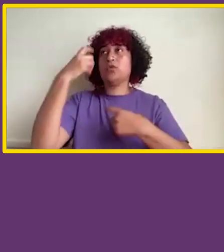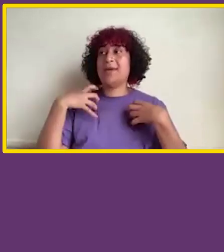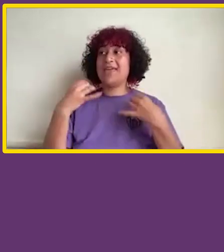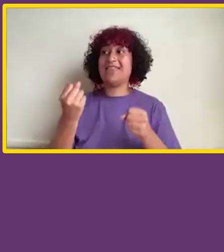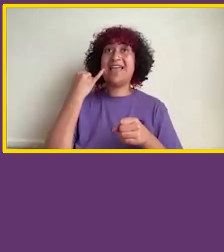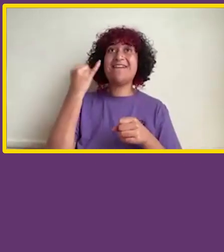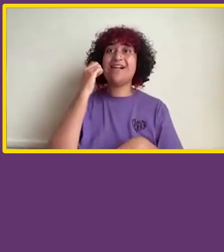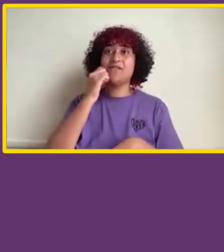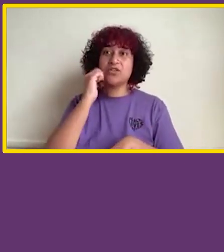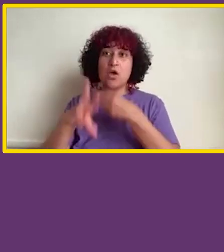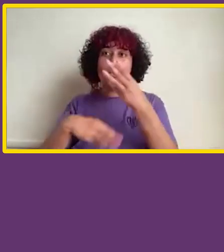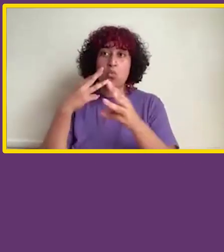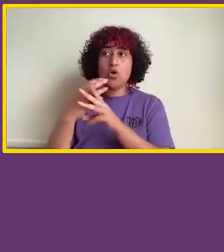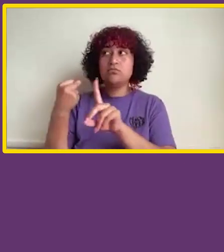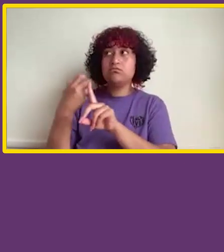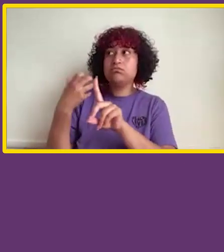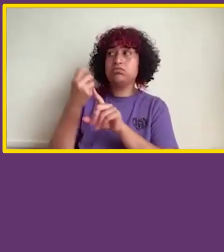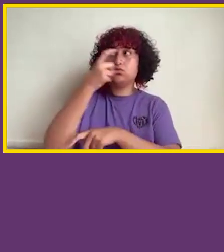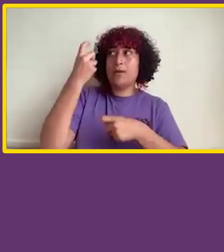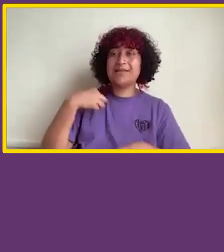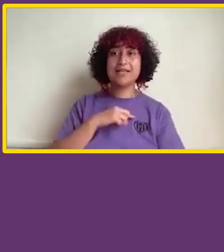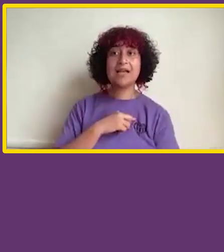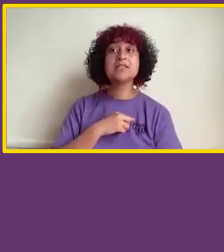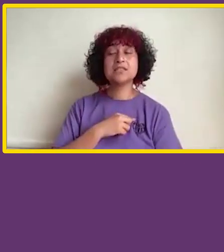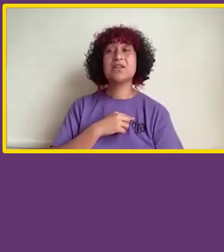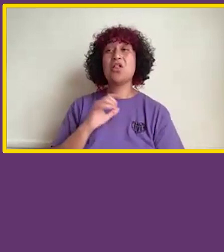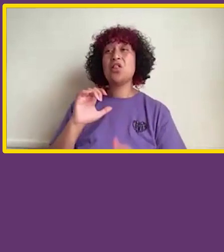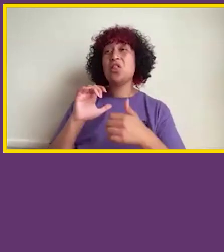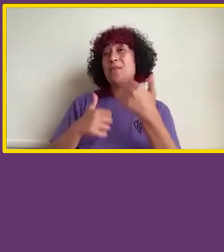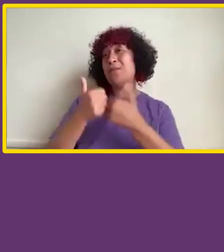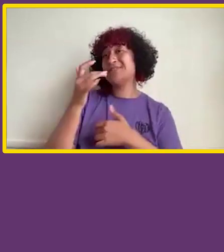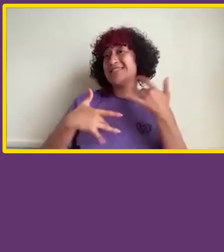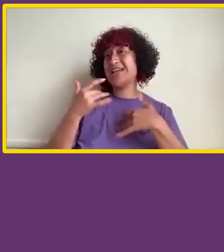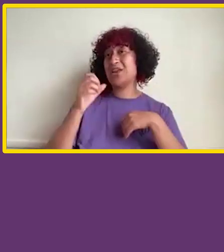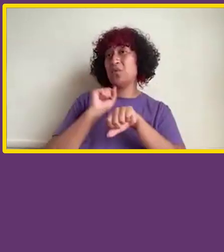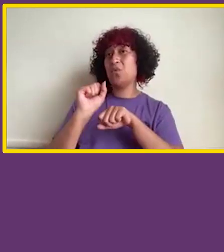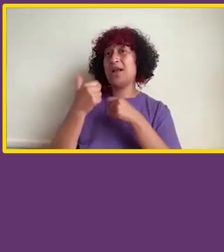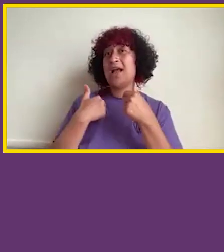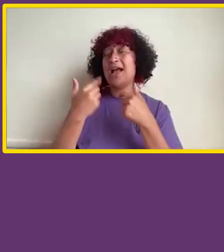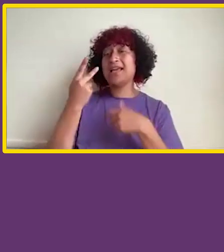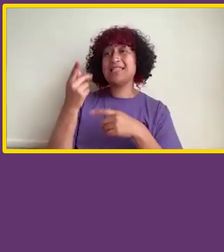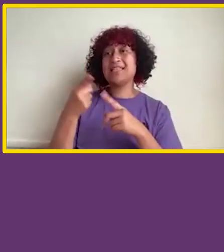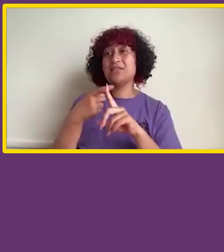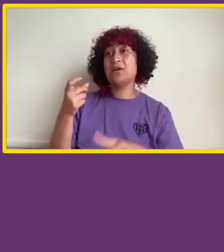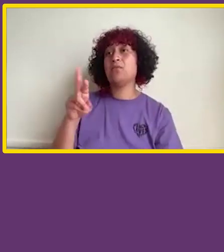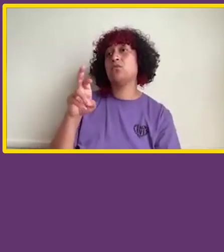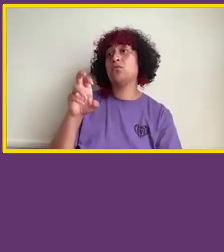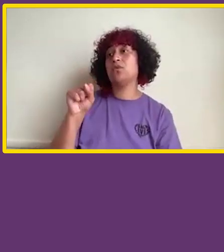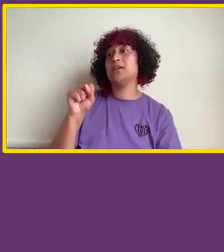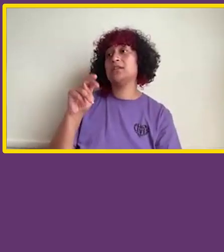of the most exciting work that I've seen on this level is being done by Dr. Resmaa Menakem, who wrote My Grandmother's